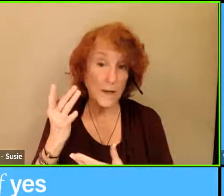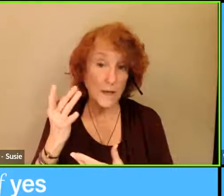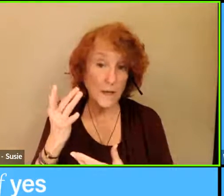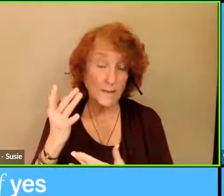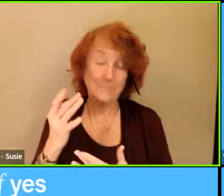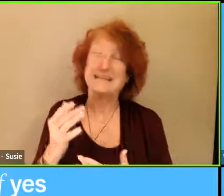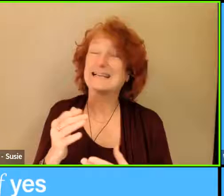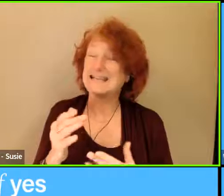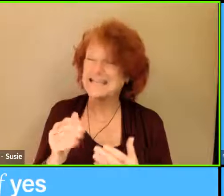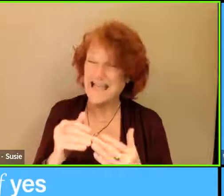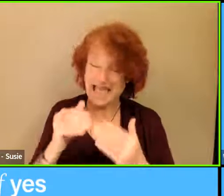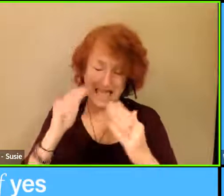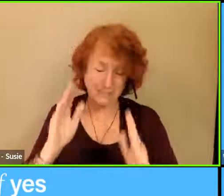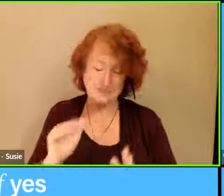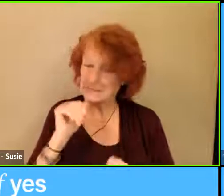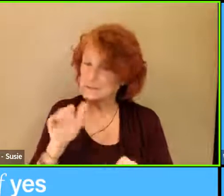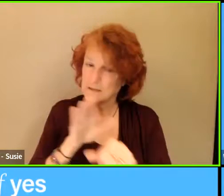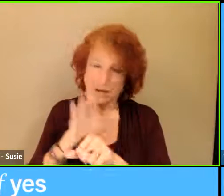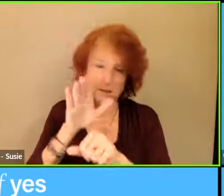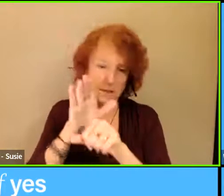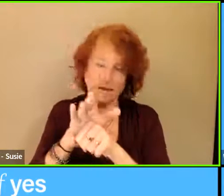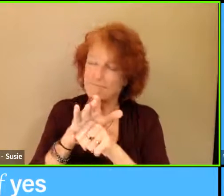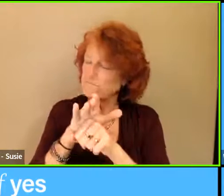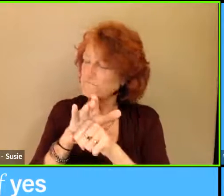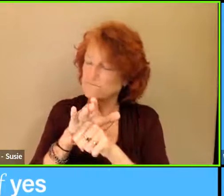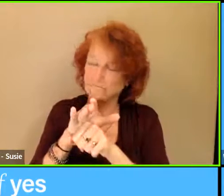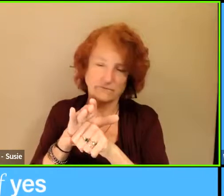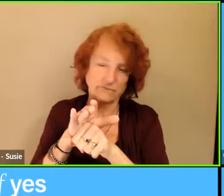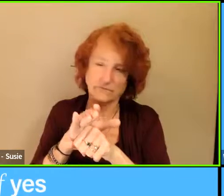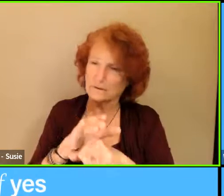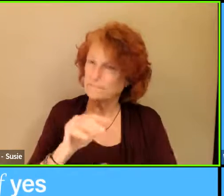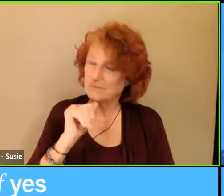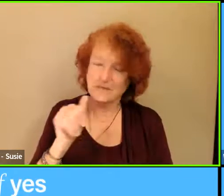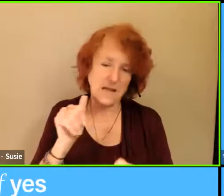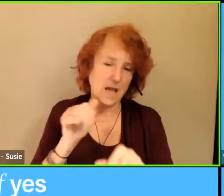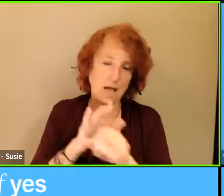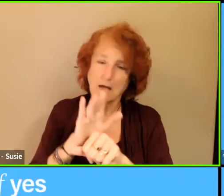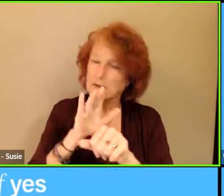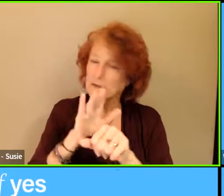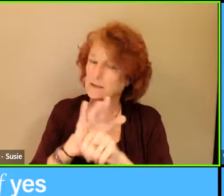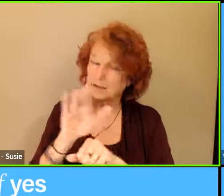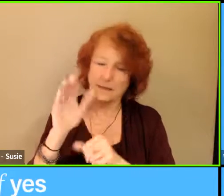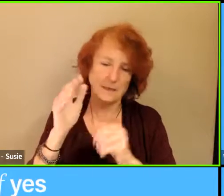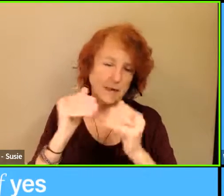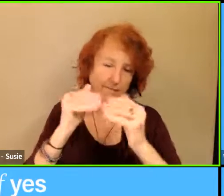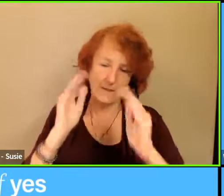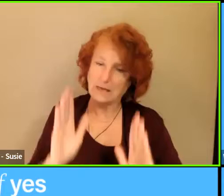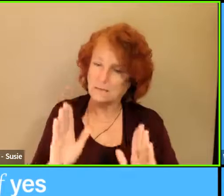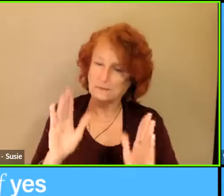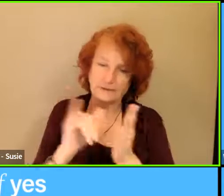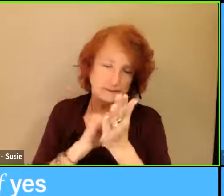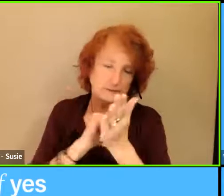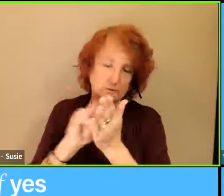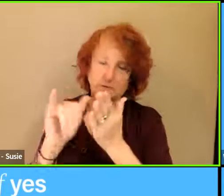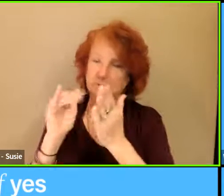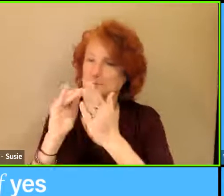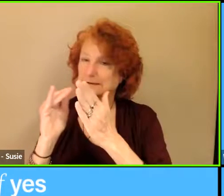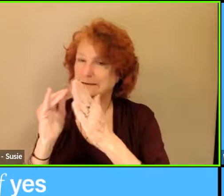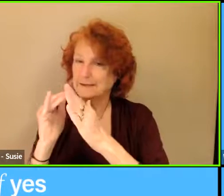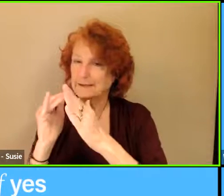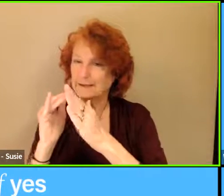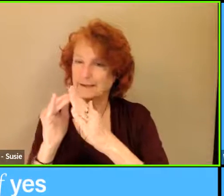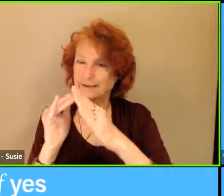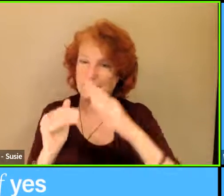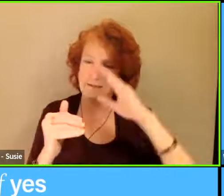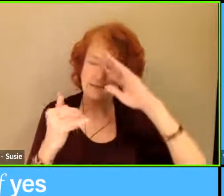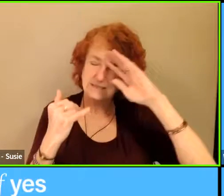housing shortage, the fact that there is not enough housing in New York City. So if we say, and